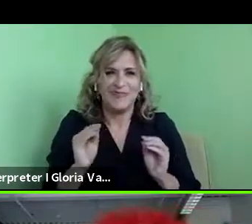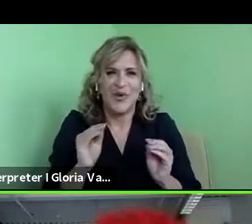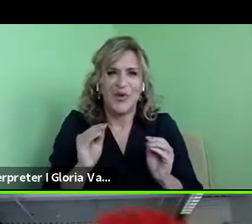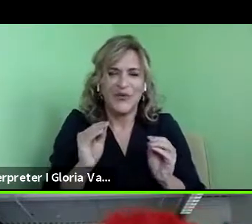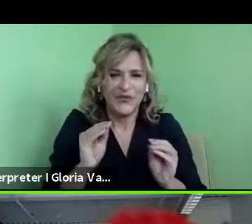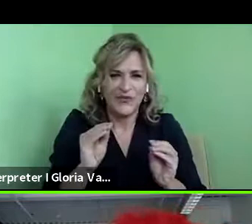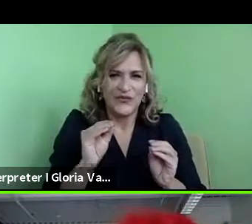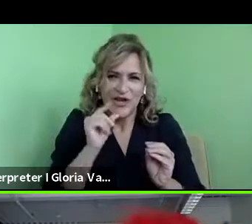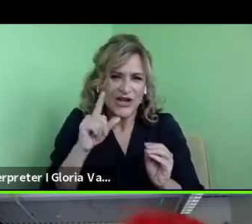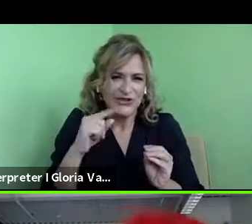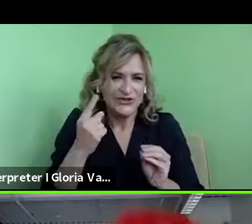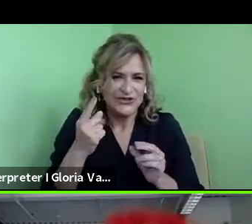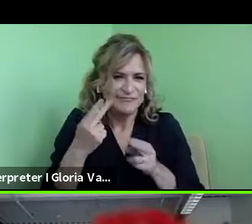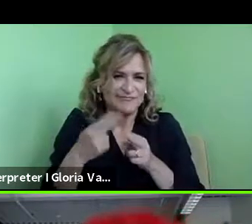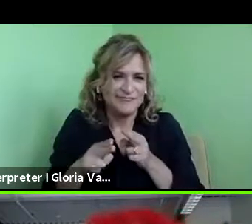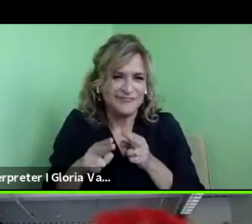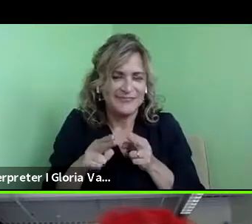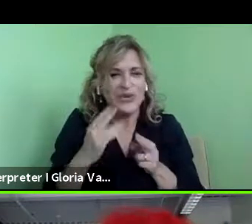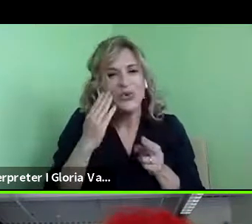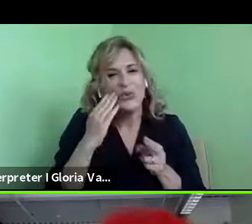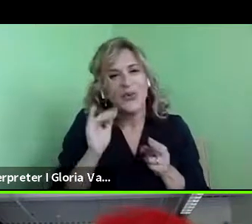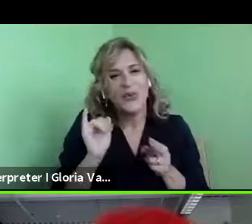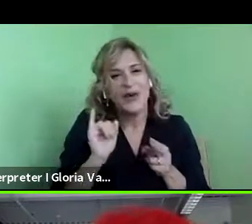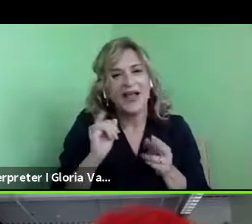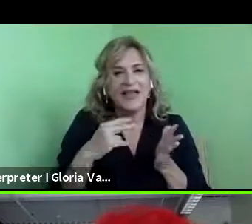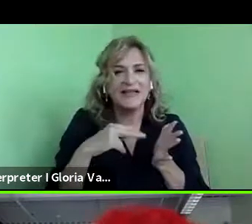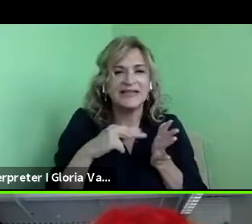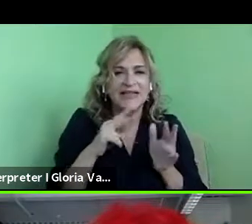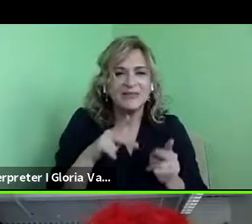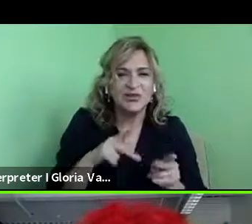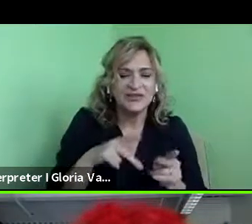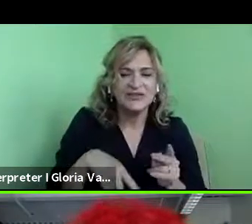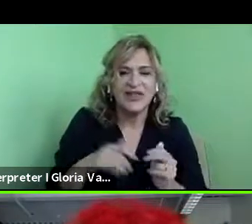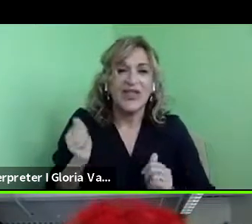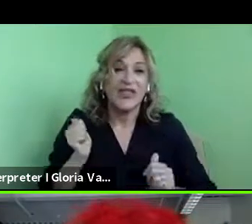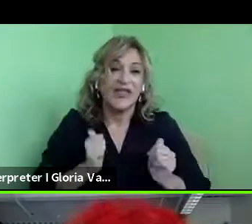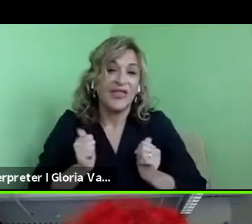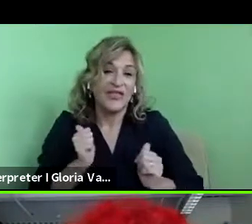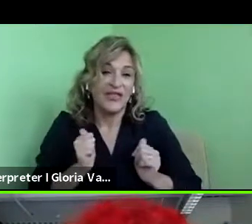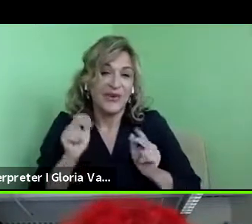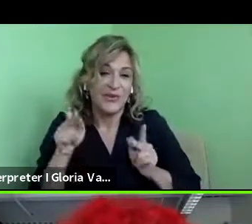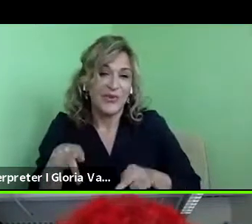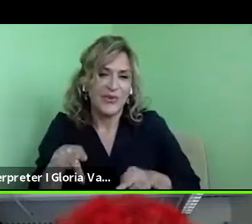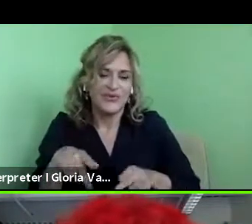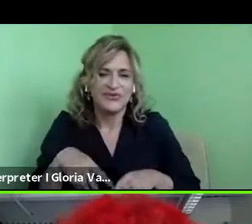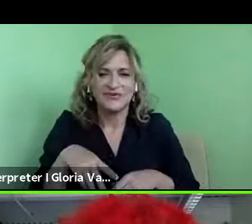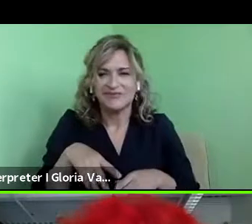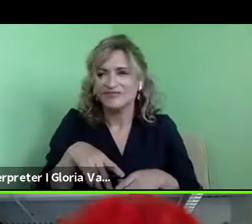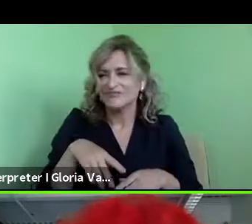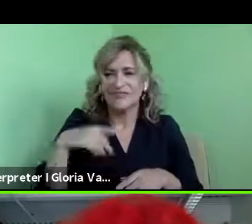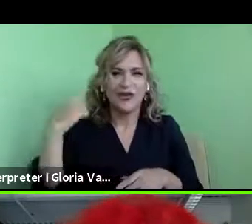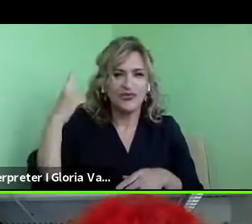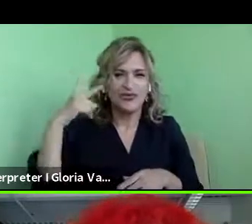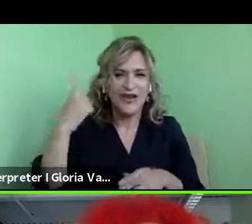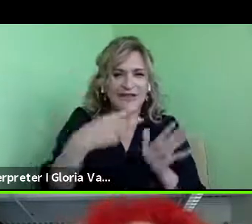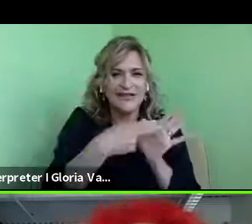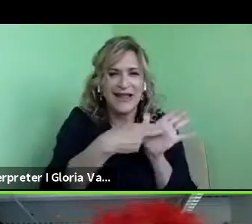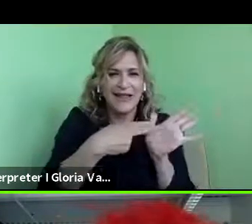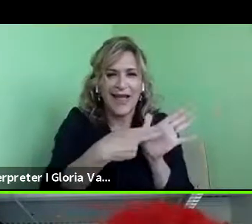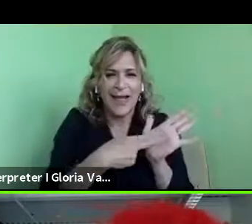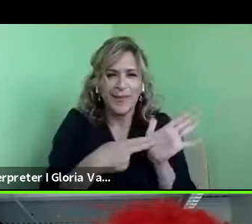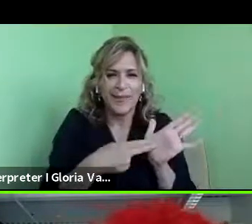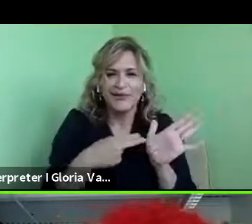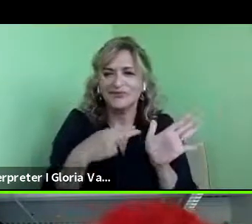know, again, you know, the dance person, the theater person, and these crazy labels and definitions that I think